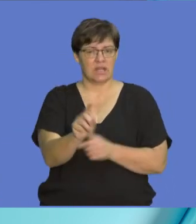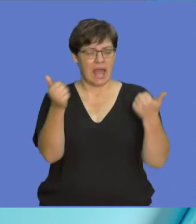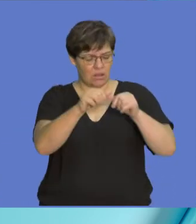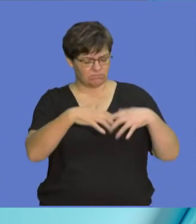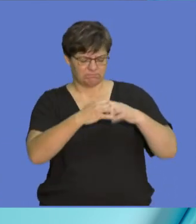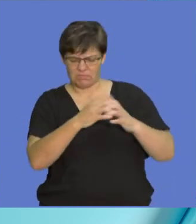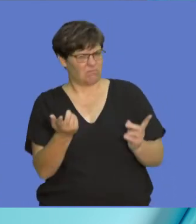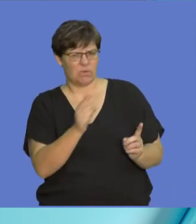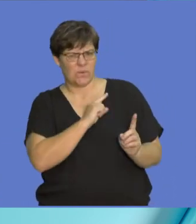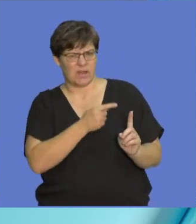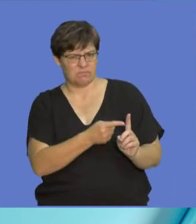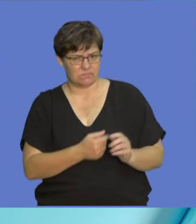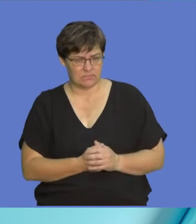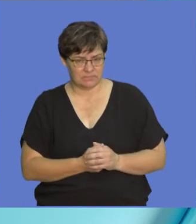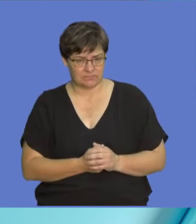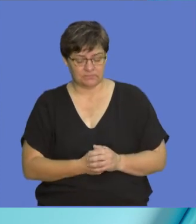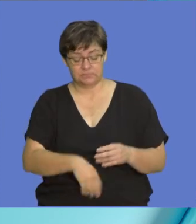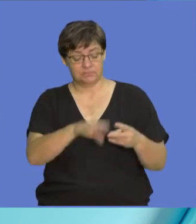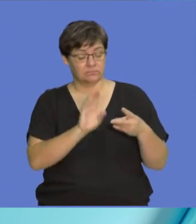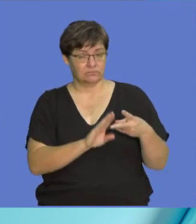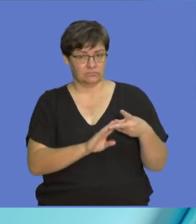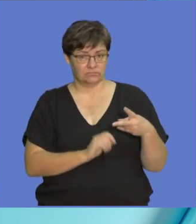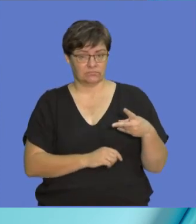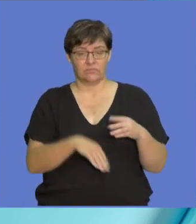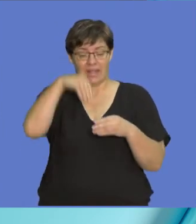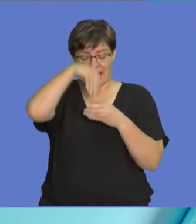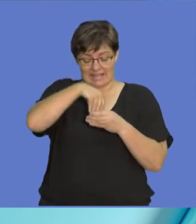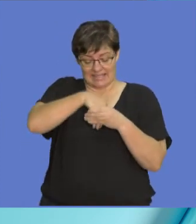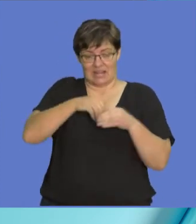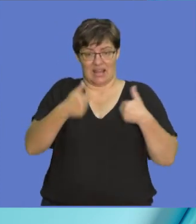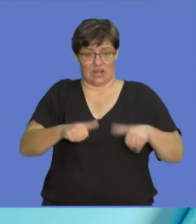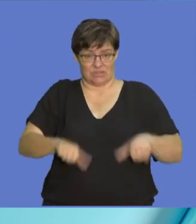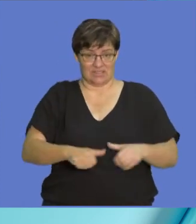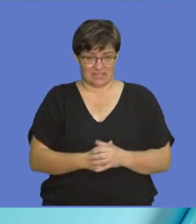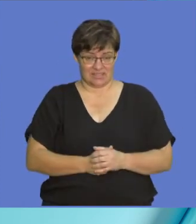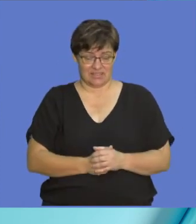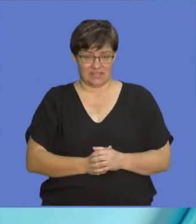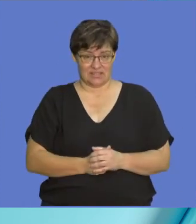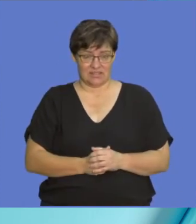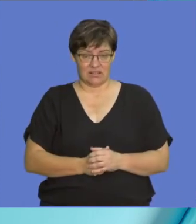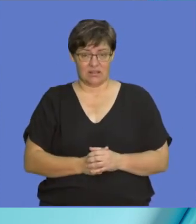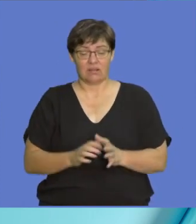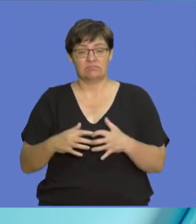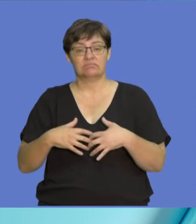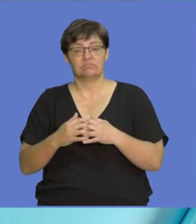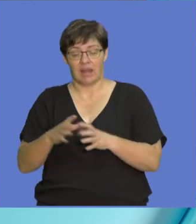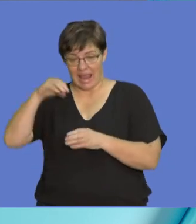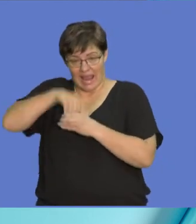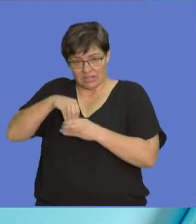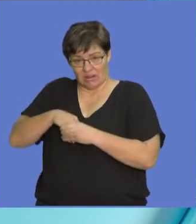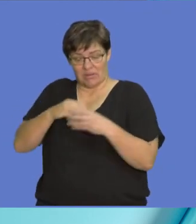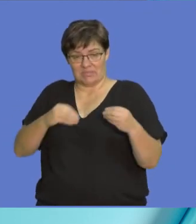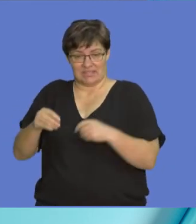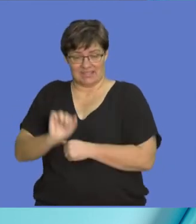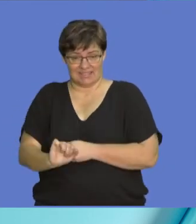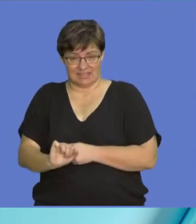about. We then have the internal accounts, remember, which we draw up internally, and